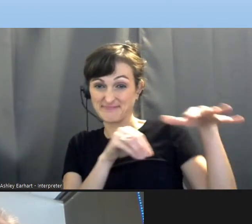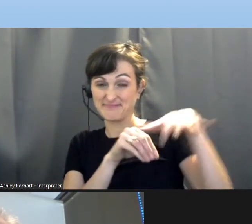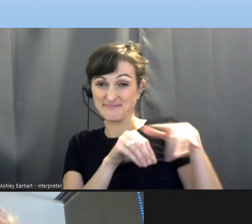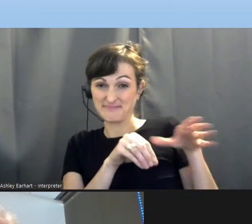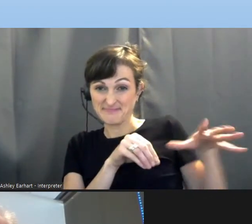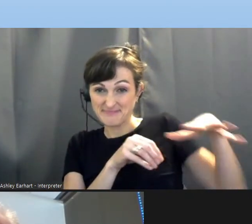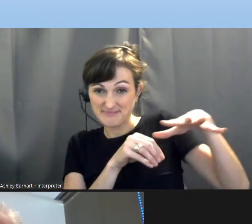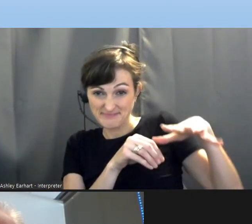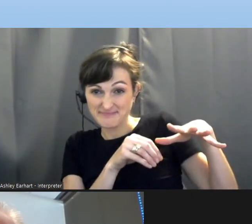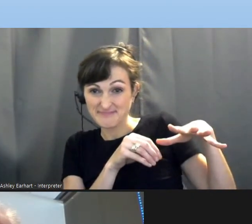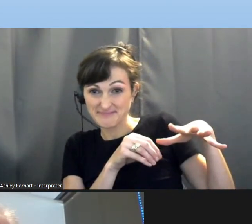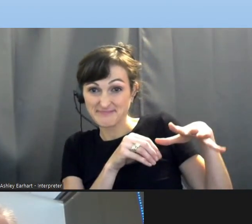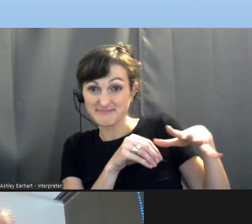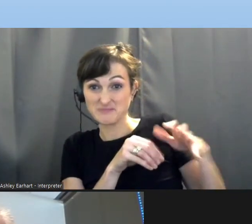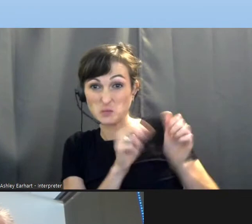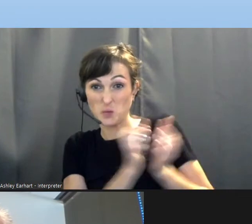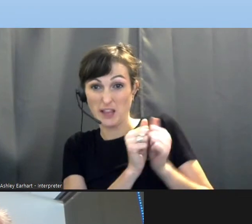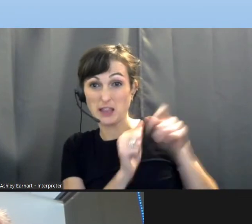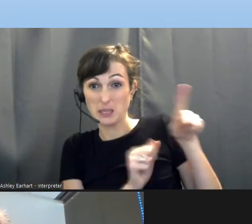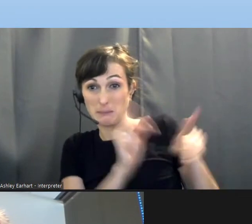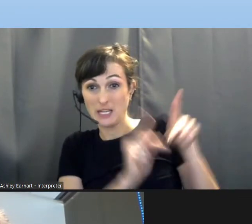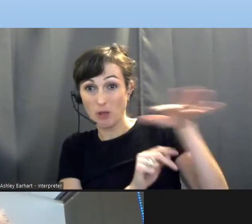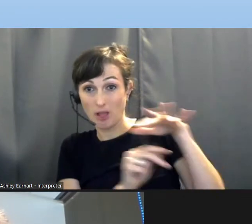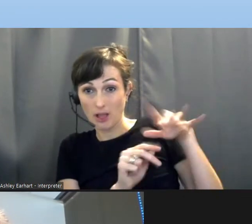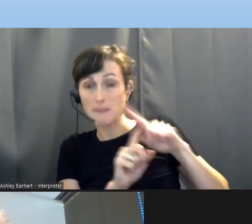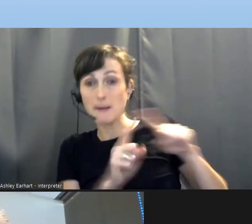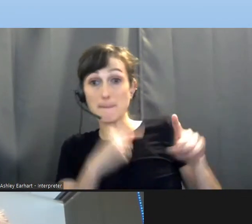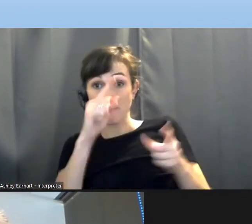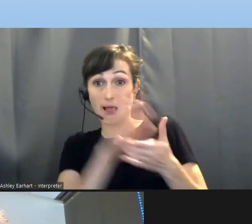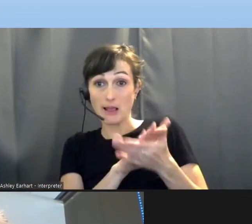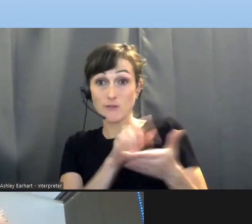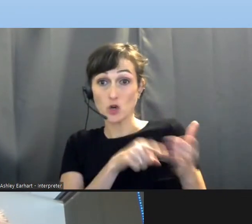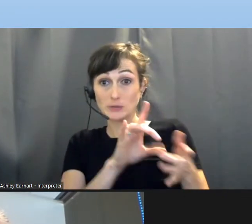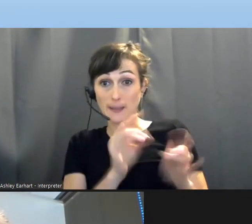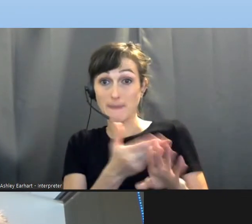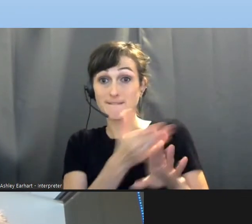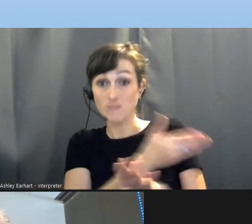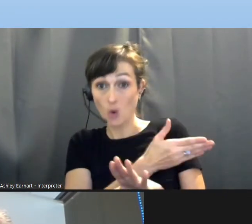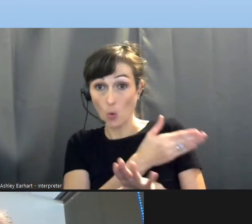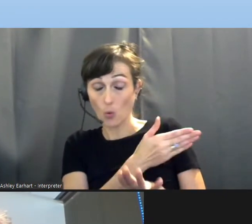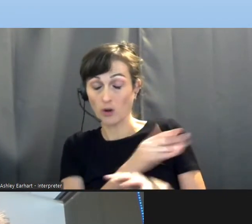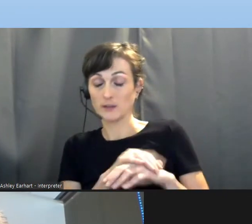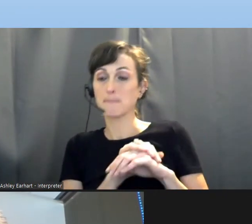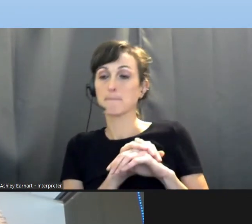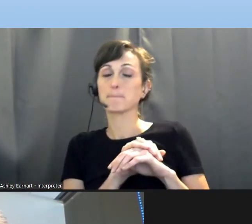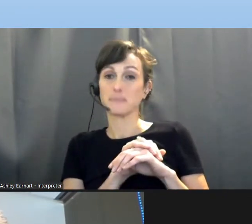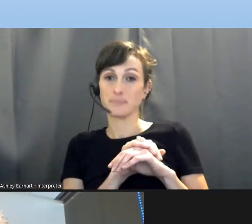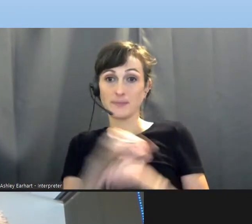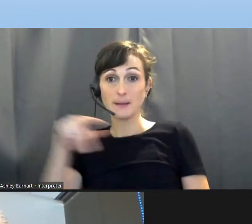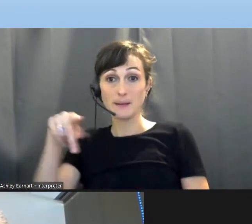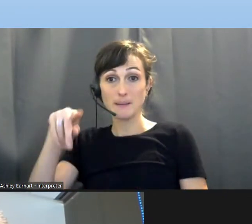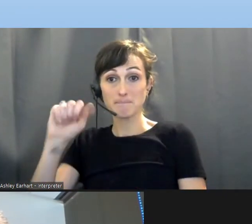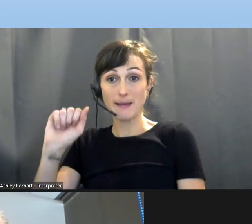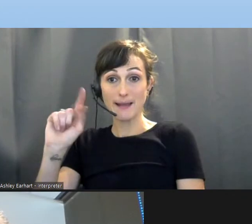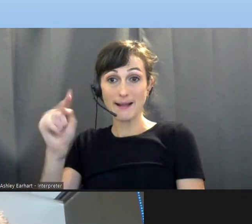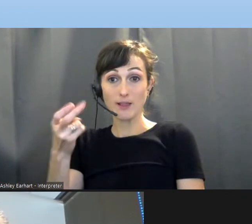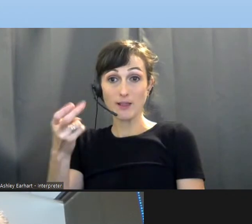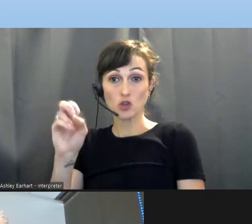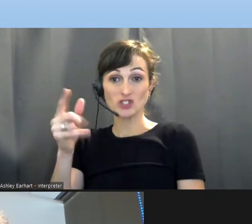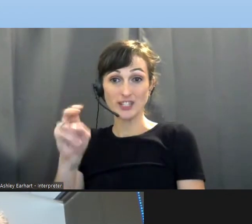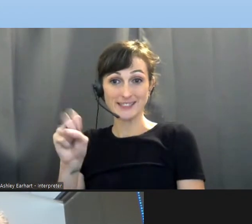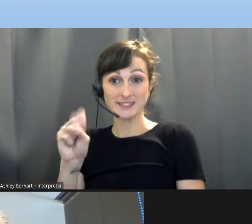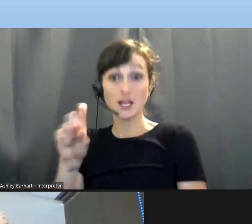occupied area. But I believe what you said before is the pathogens, the other